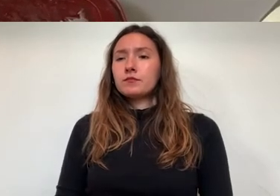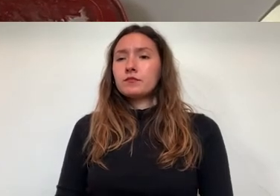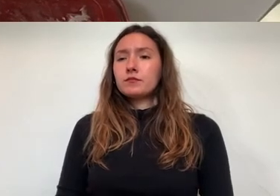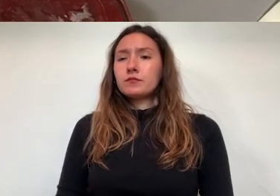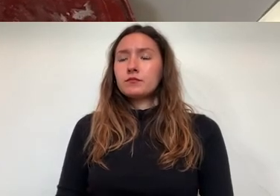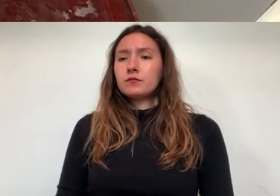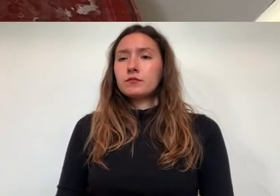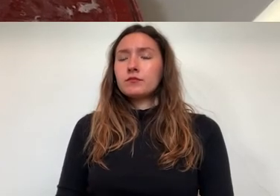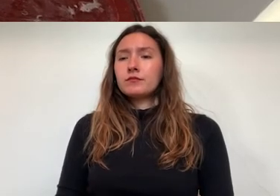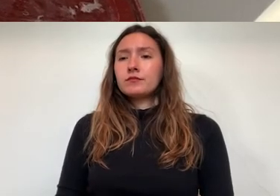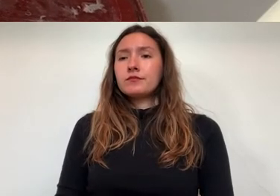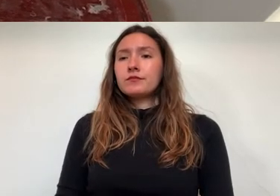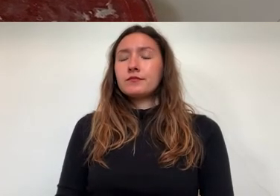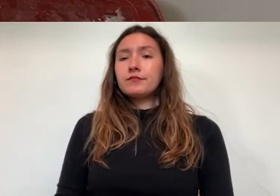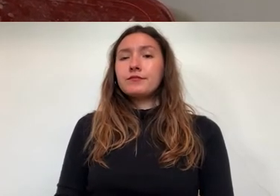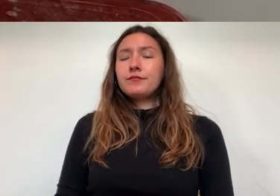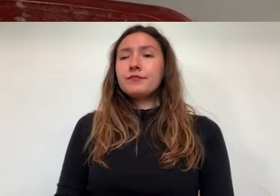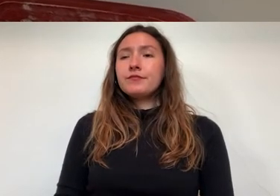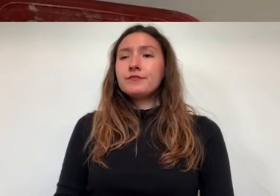Oops, there's already a measuring cup in there.